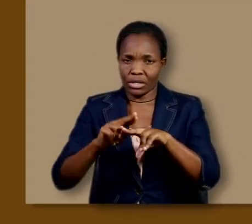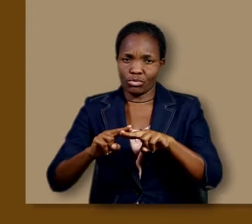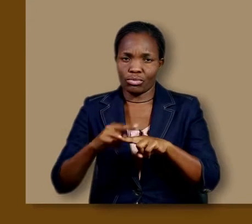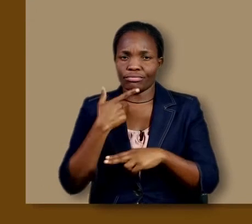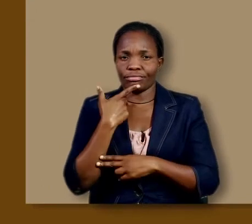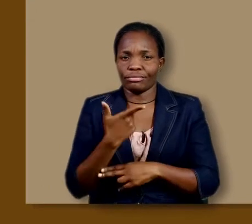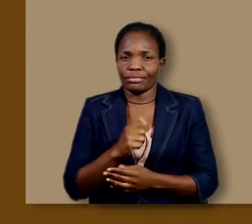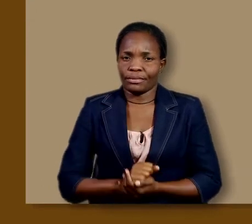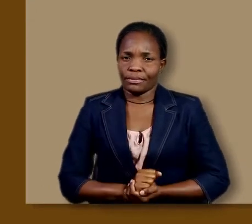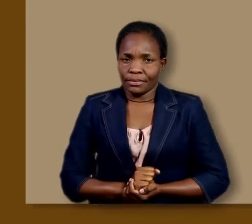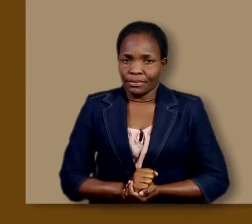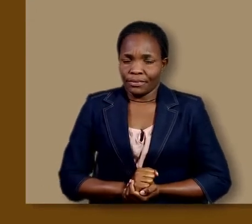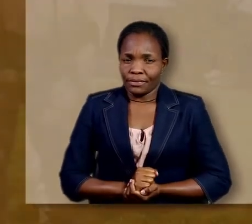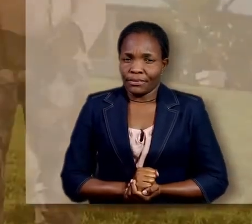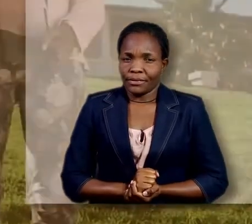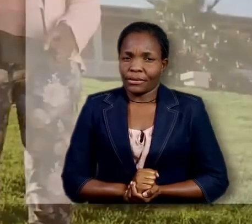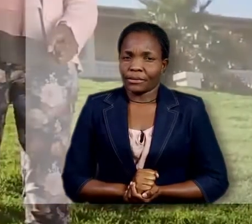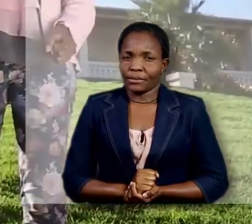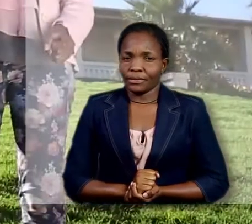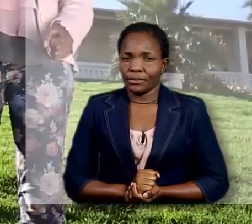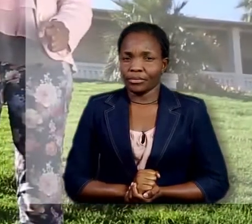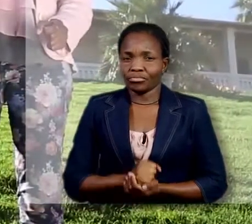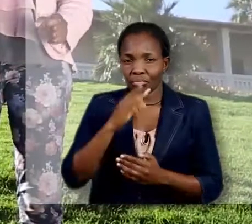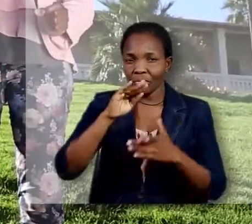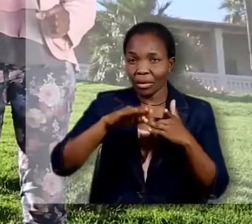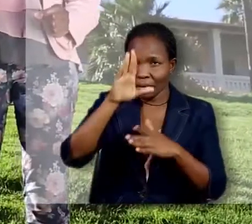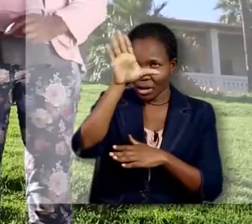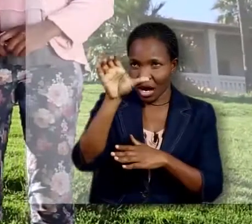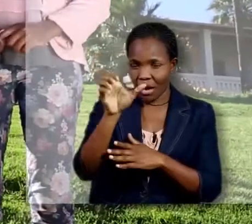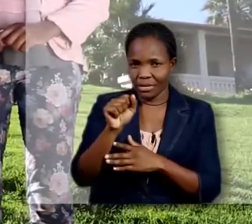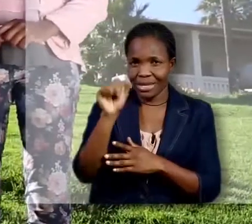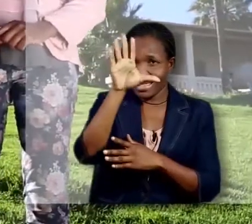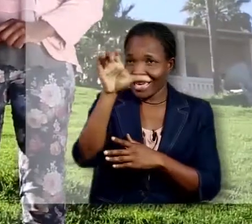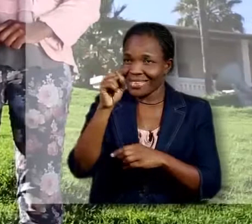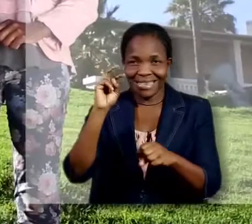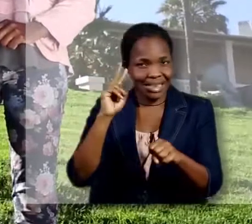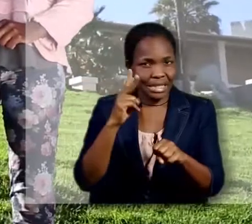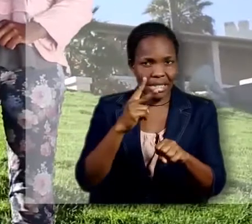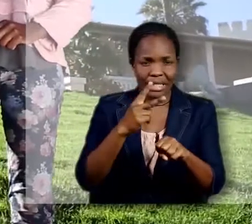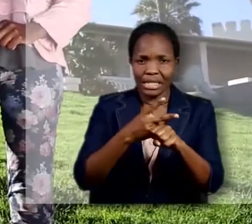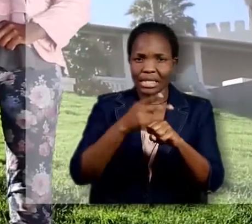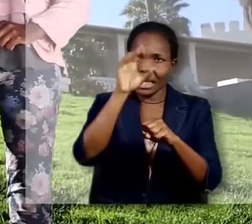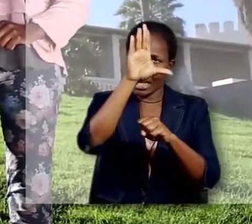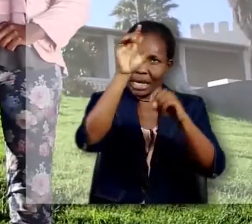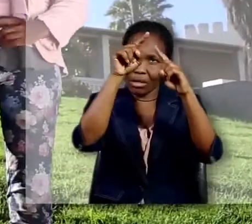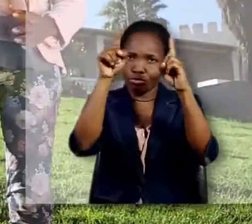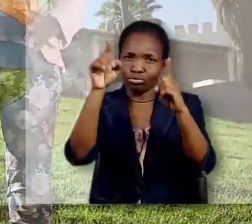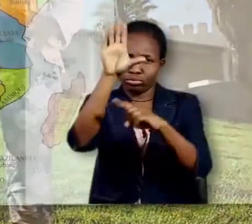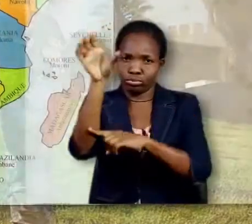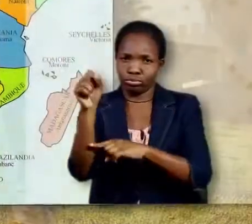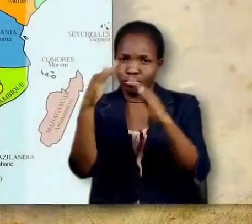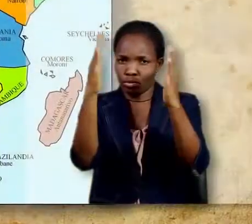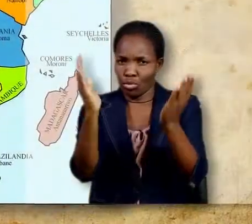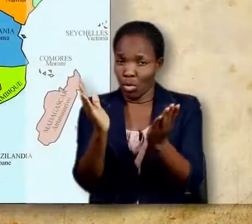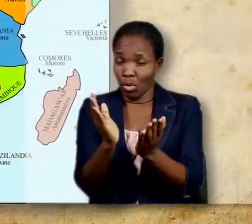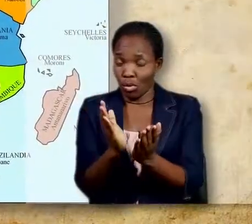us. Let's talk about Africa. It is the world's second largest and second most populous continent. In other